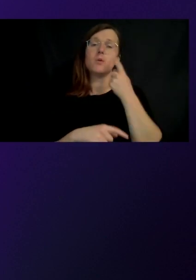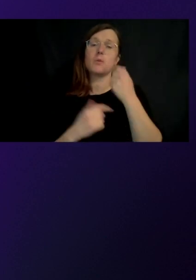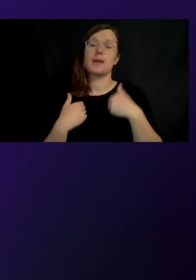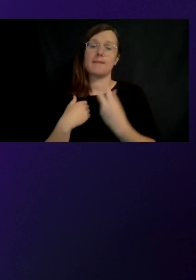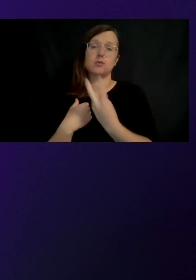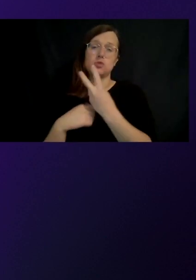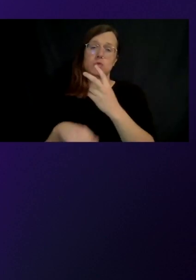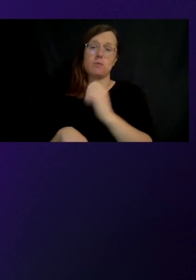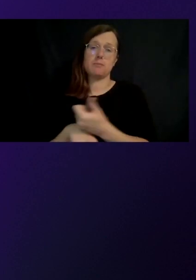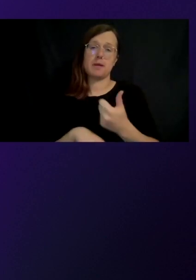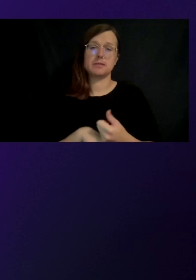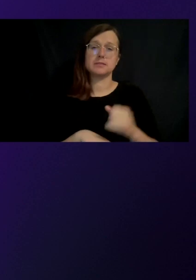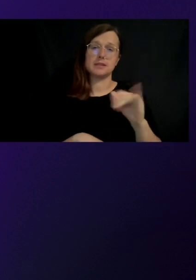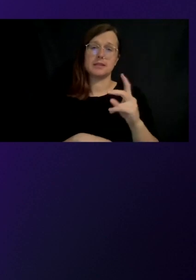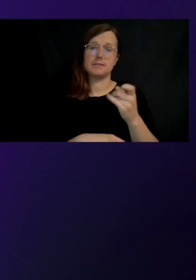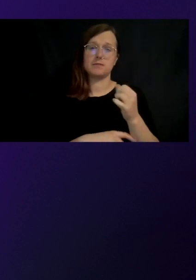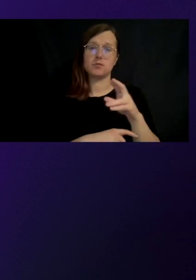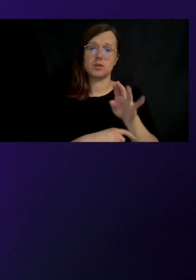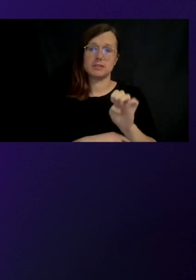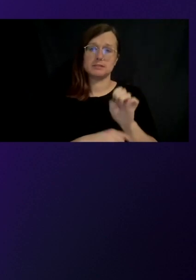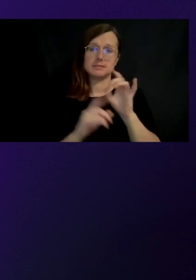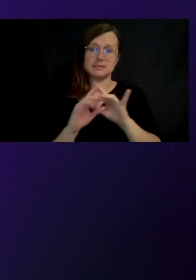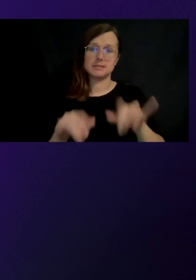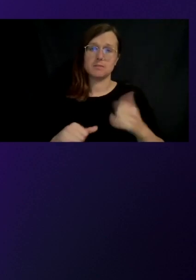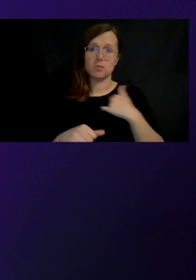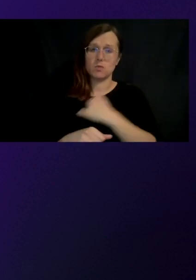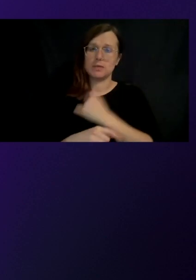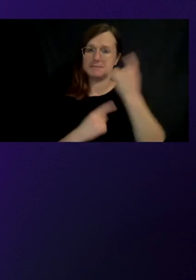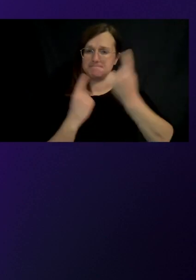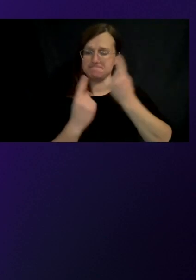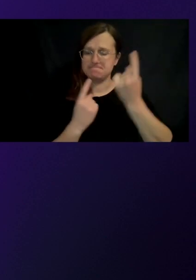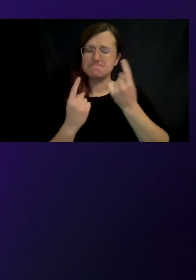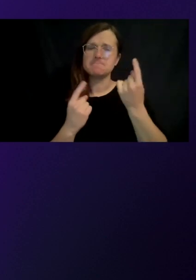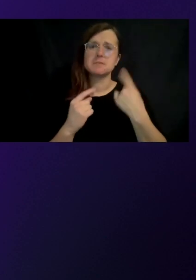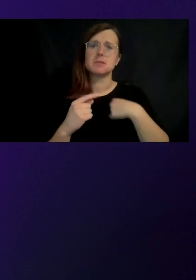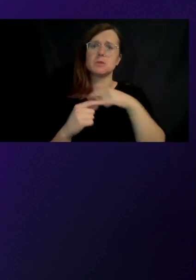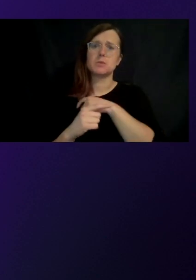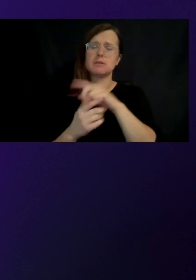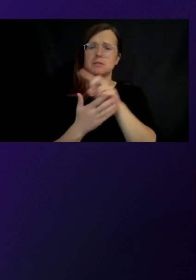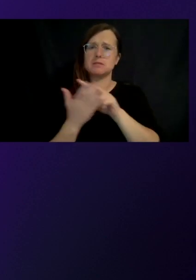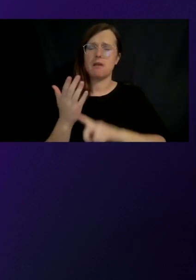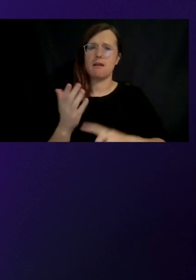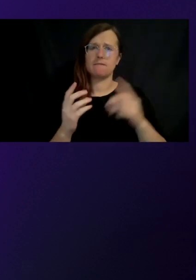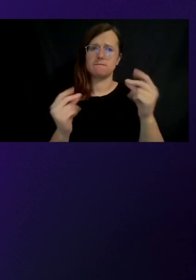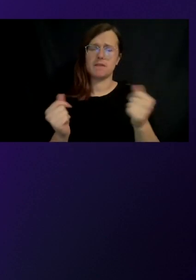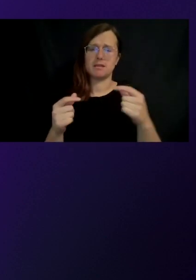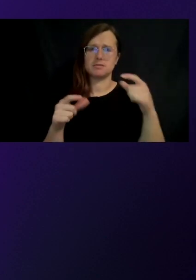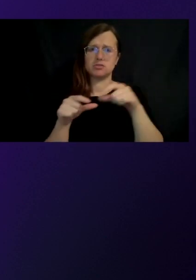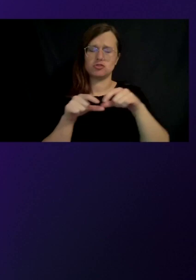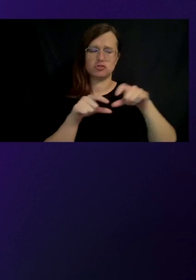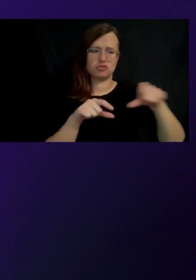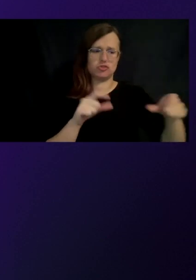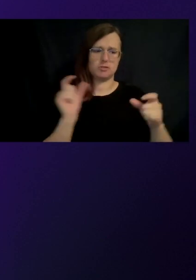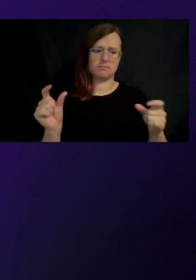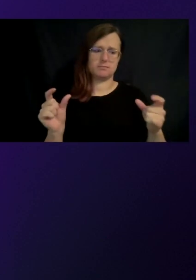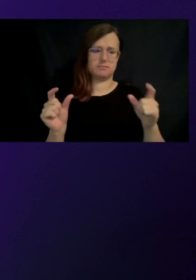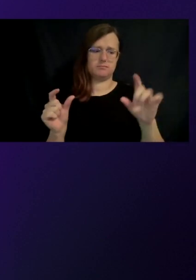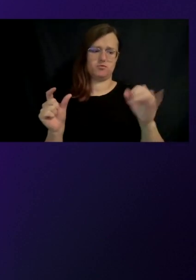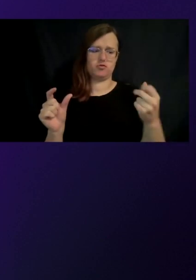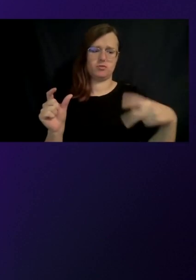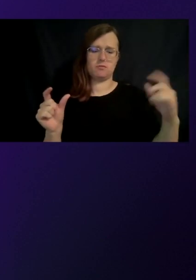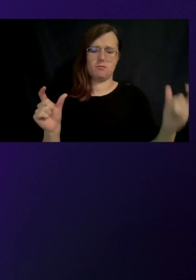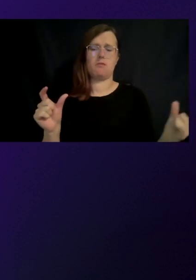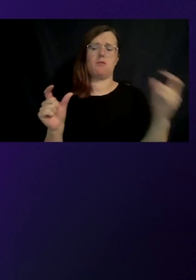instances, we took that into consideration, and we actually designed a fast chip-to-chip interconnect that can actually sustain